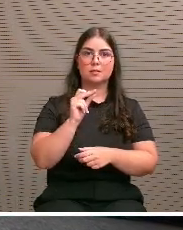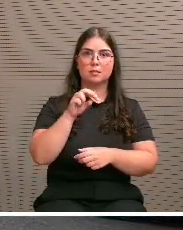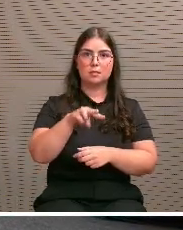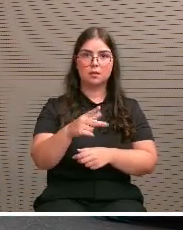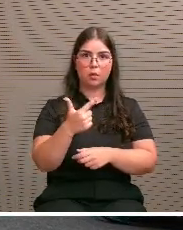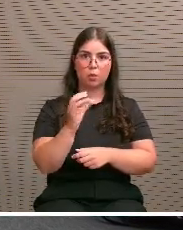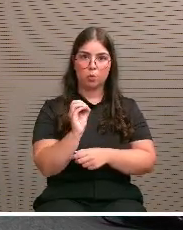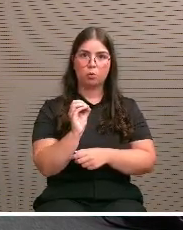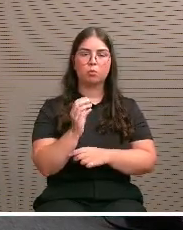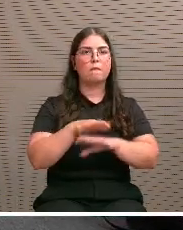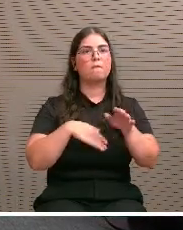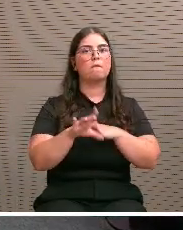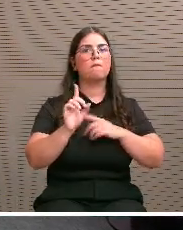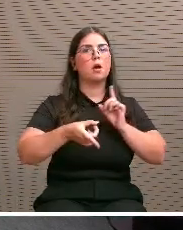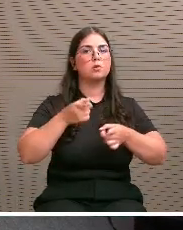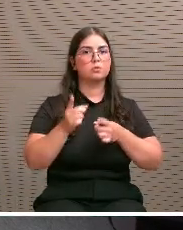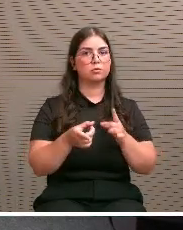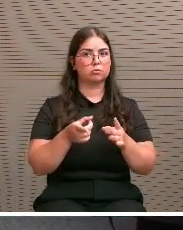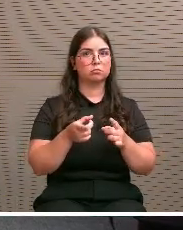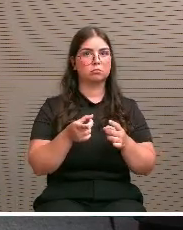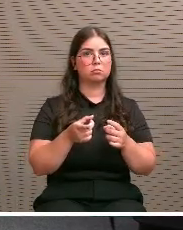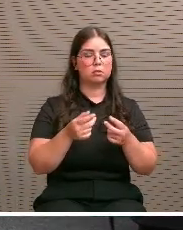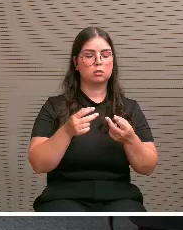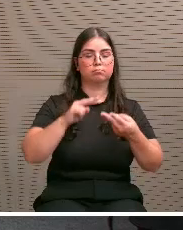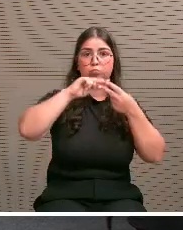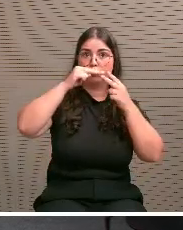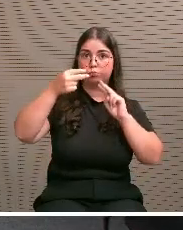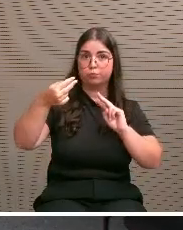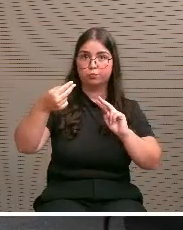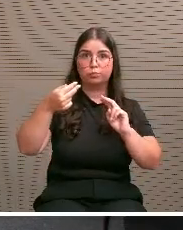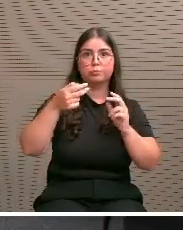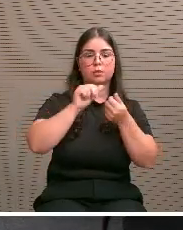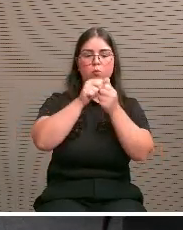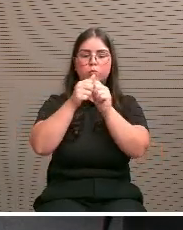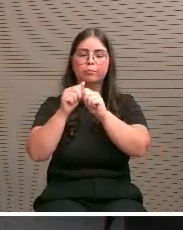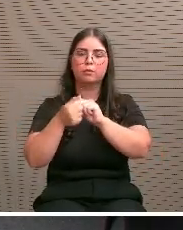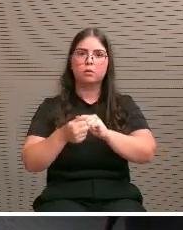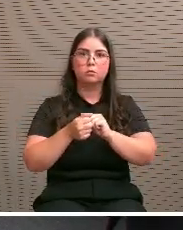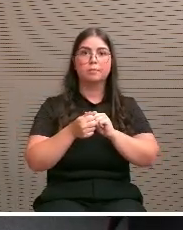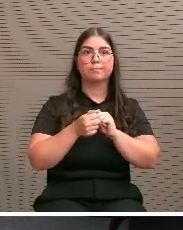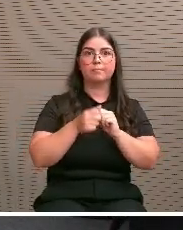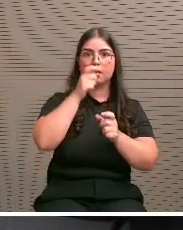genetically modified crop with the Roundup Ready symbol into Europe.